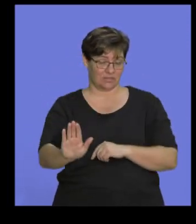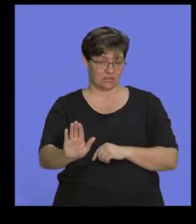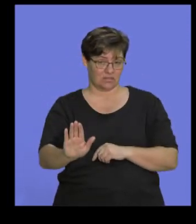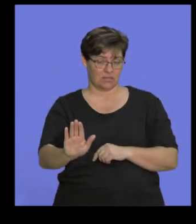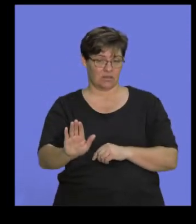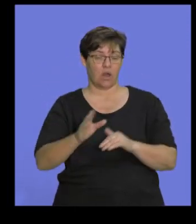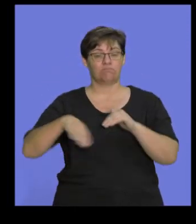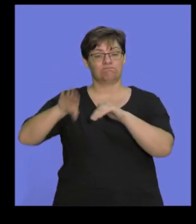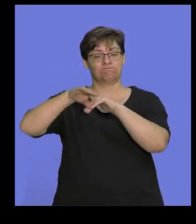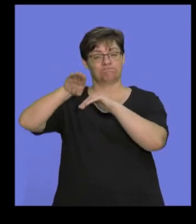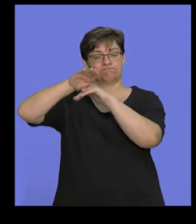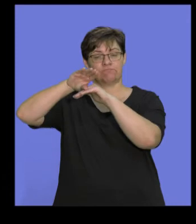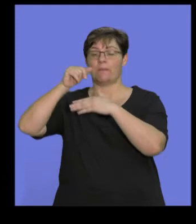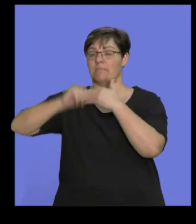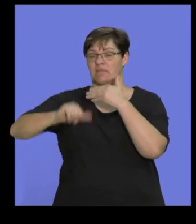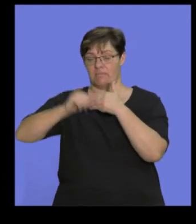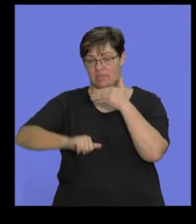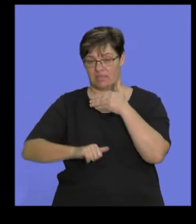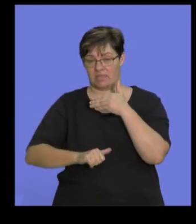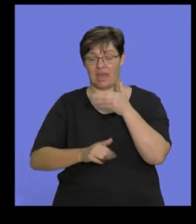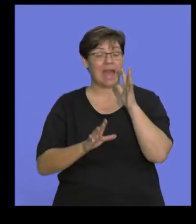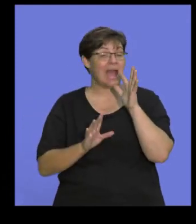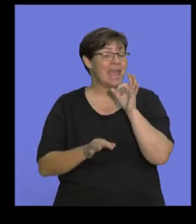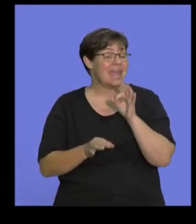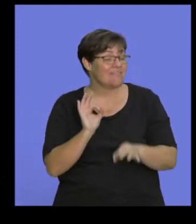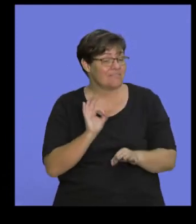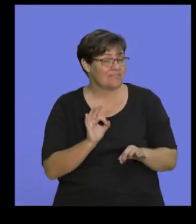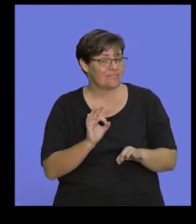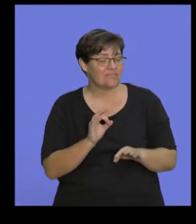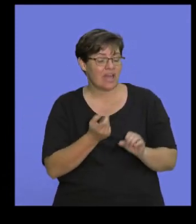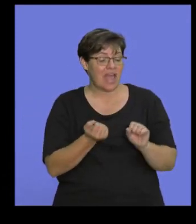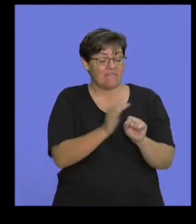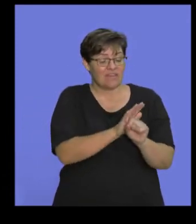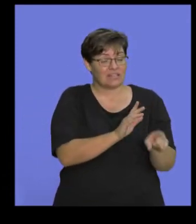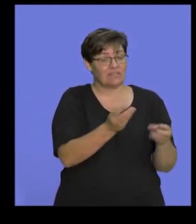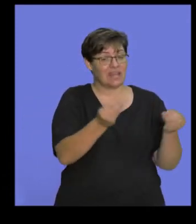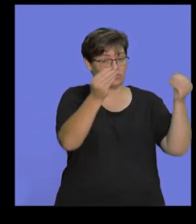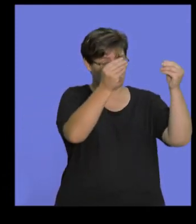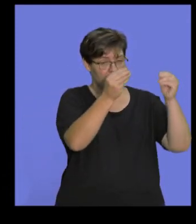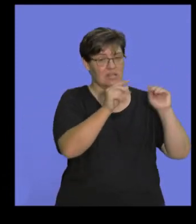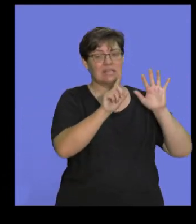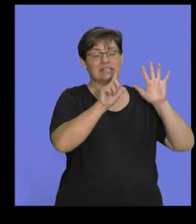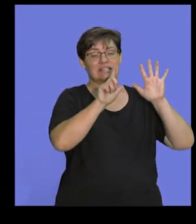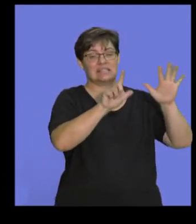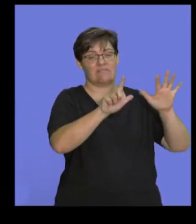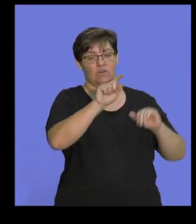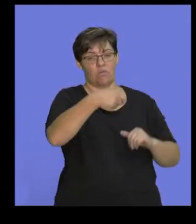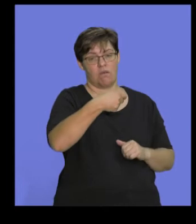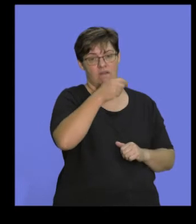rate compounded monthly if the effective interest rate is